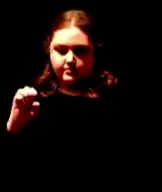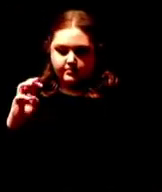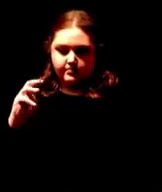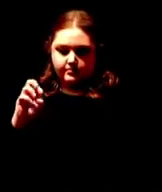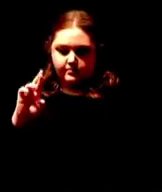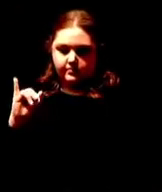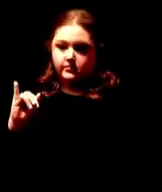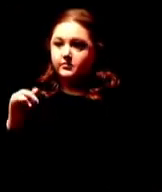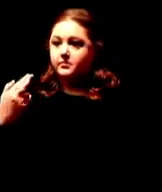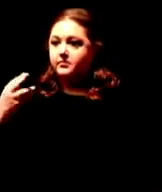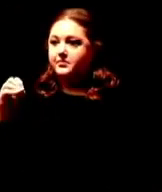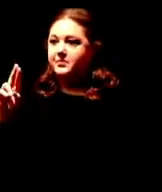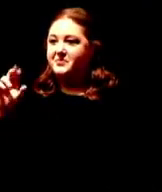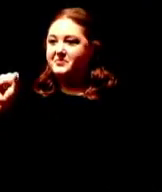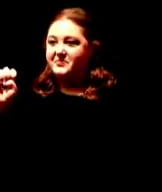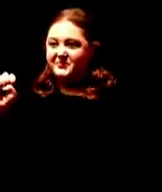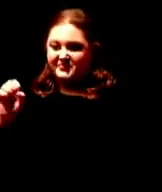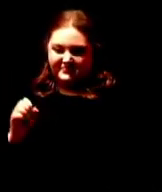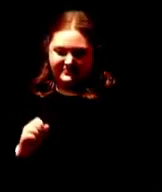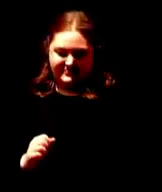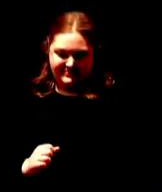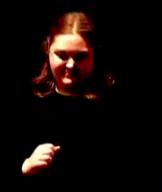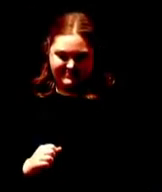Imari House.